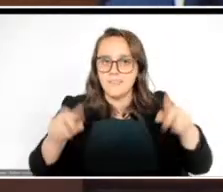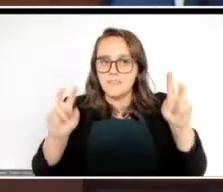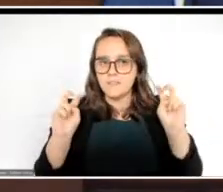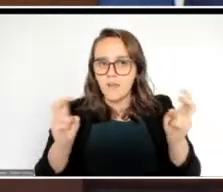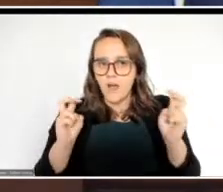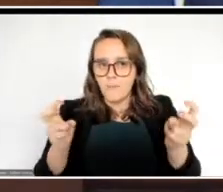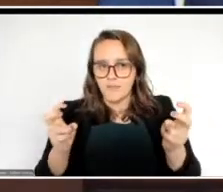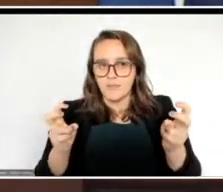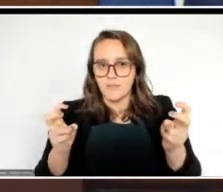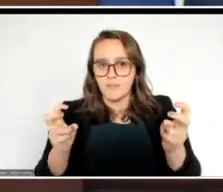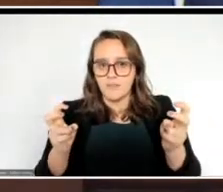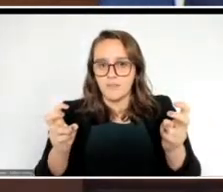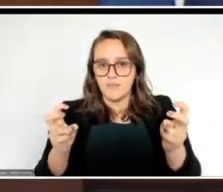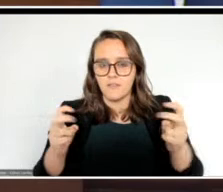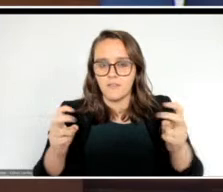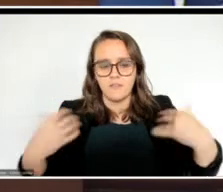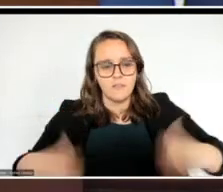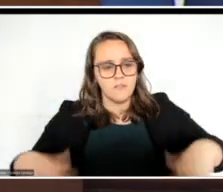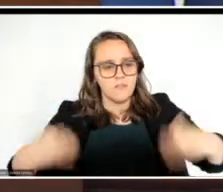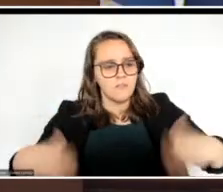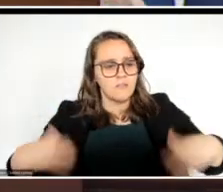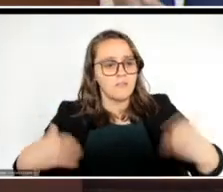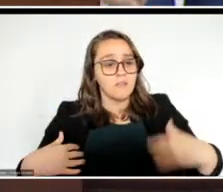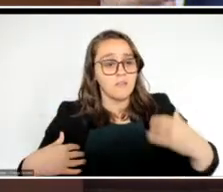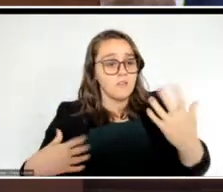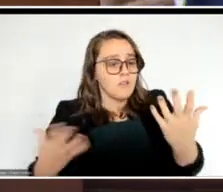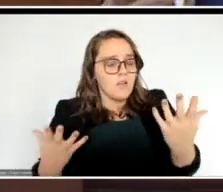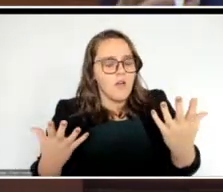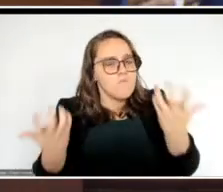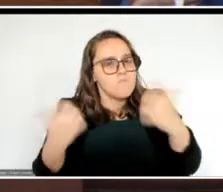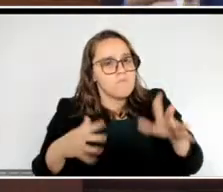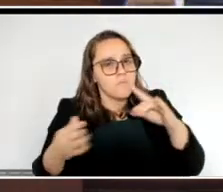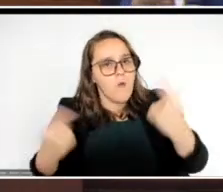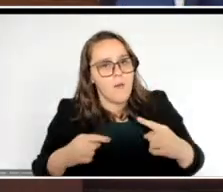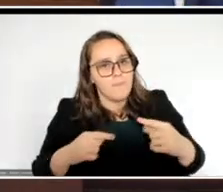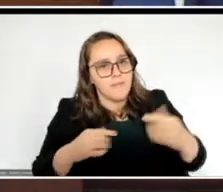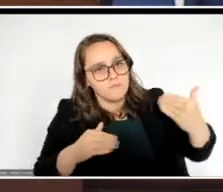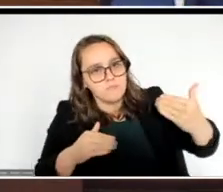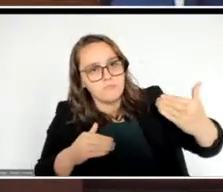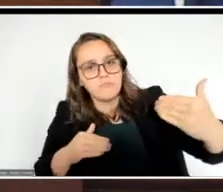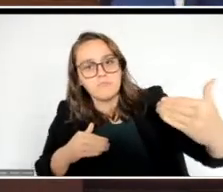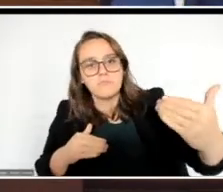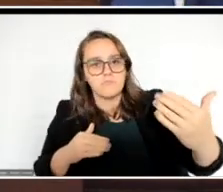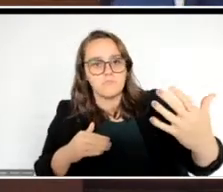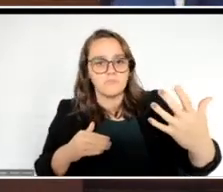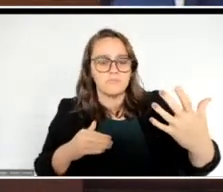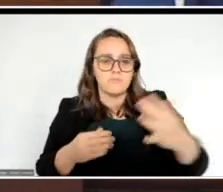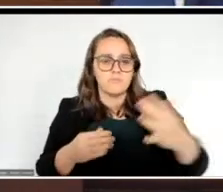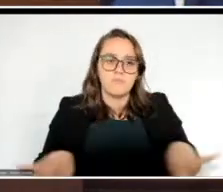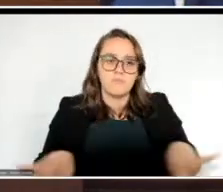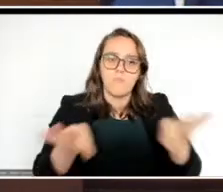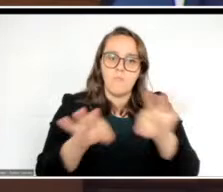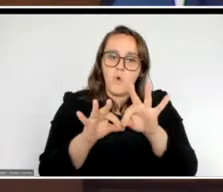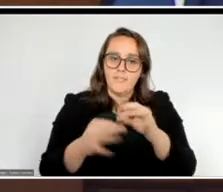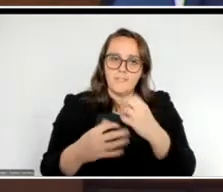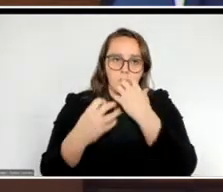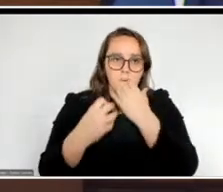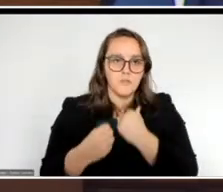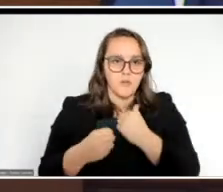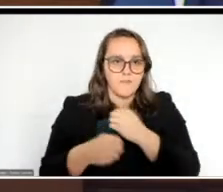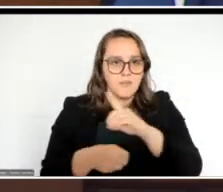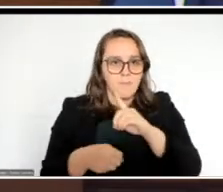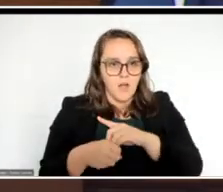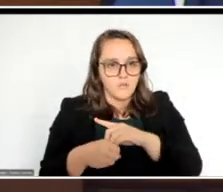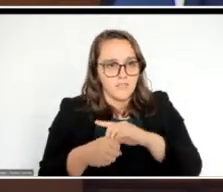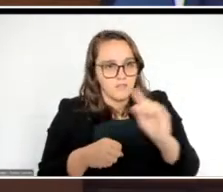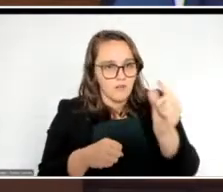the stakes are so high for our future and our democracy. And so, I recognize the Vice